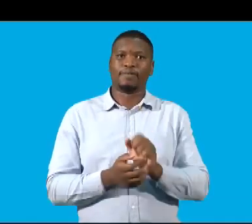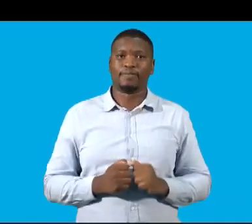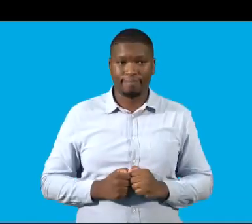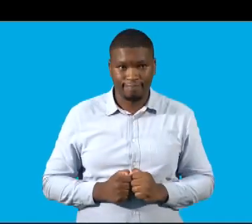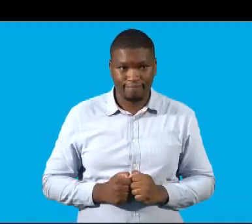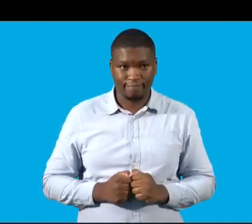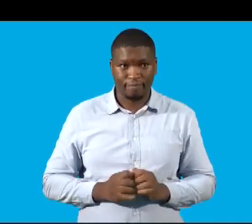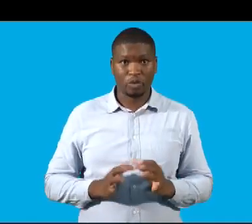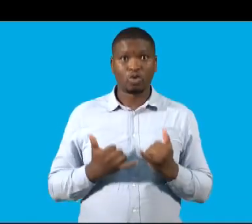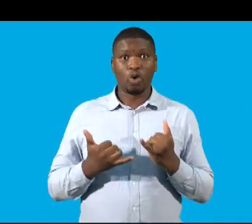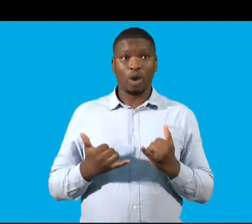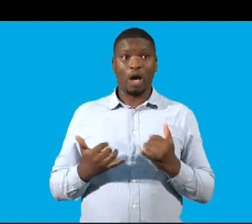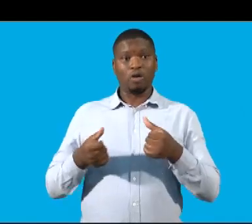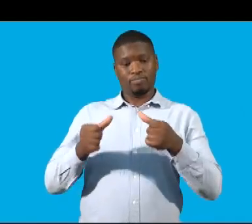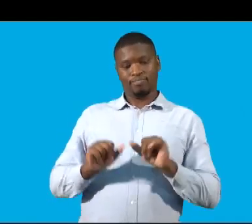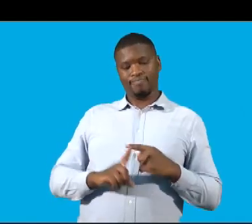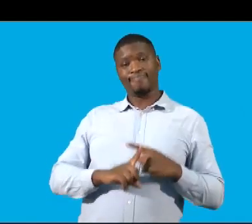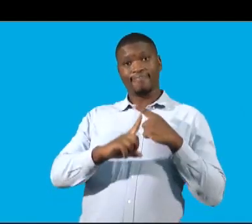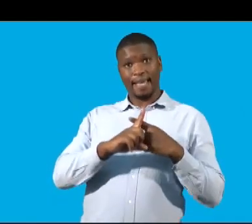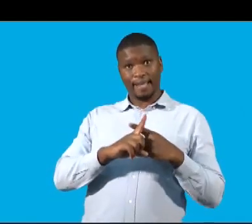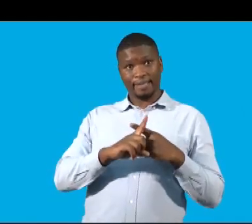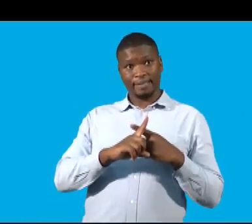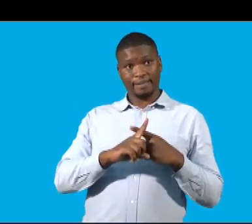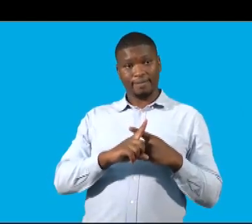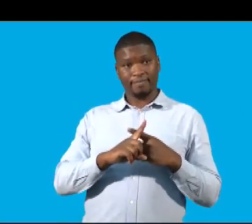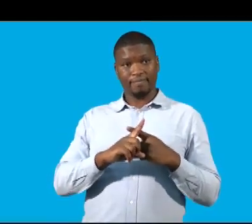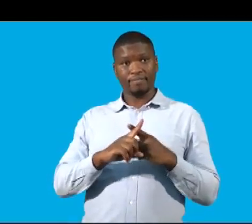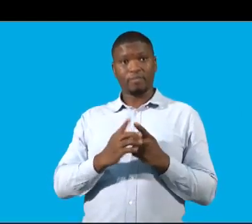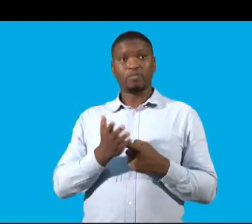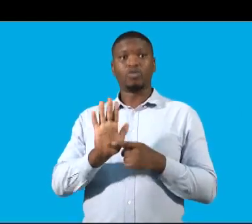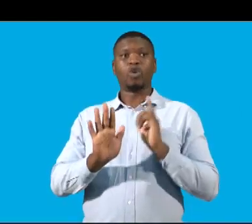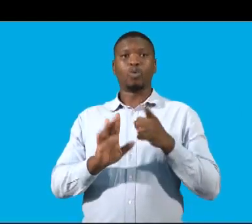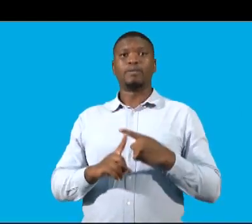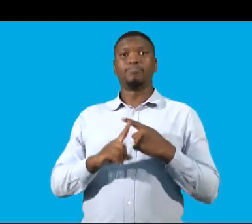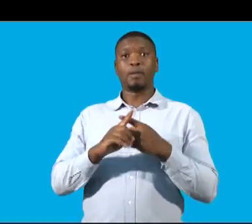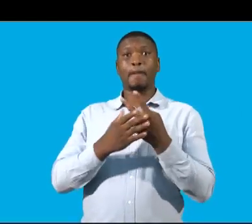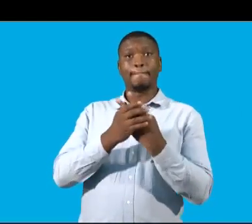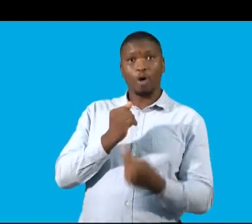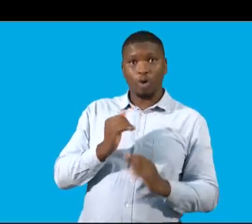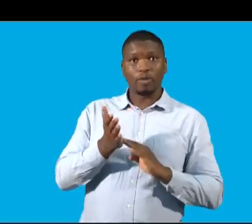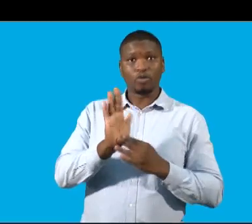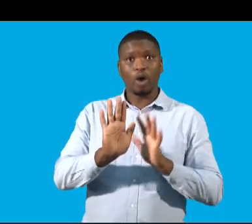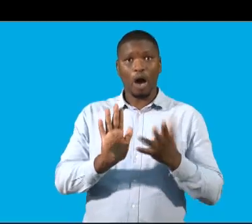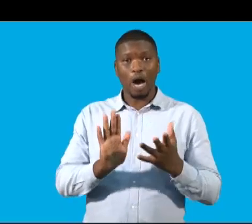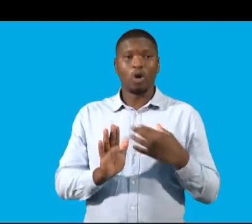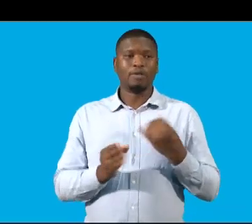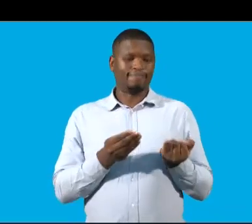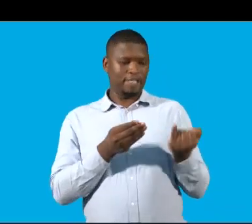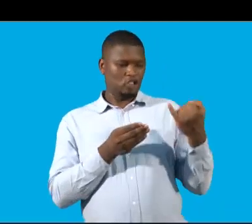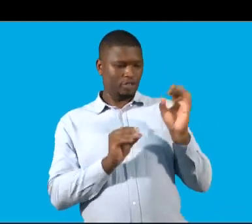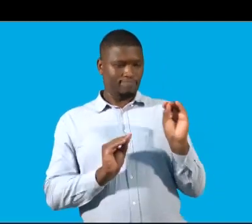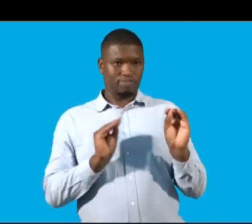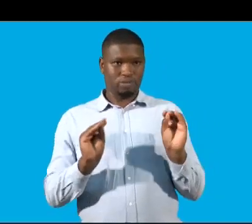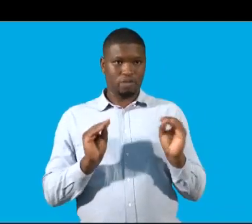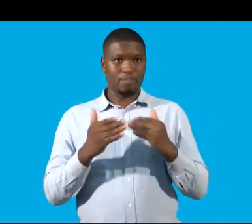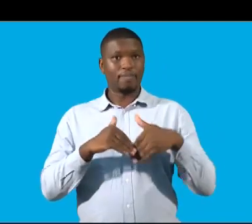12. Now, when we make x the subject of the formula, of course, we are going to multiply both sides by that interest